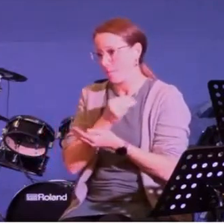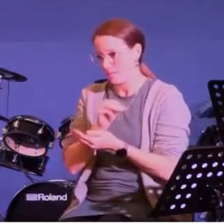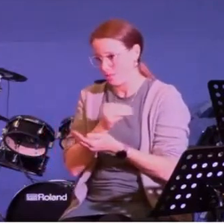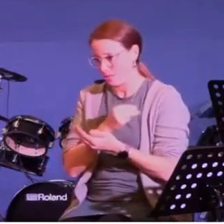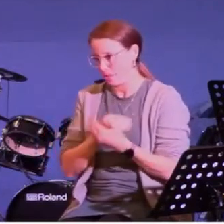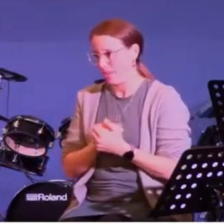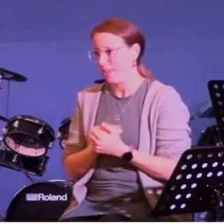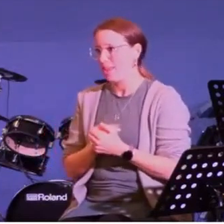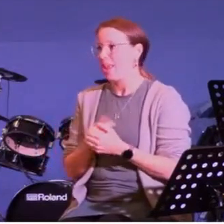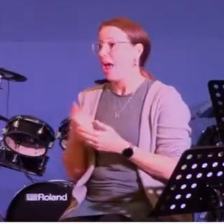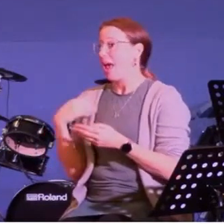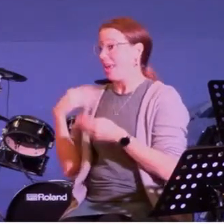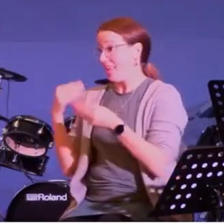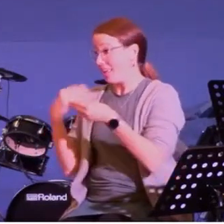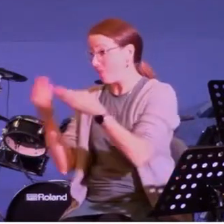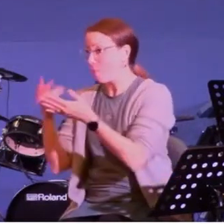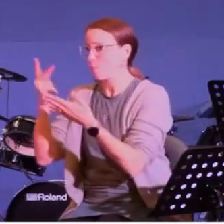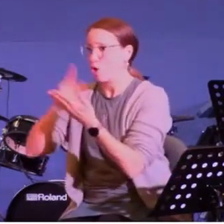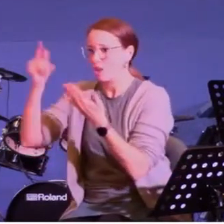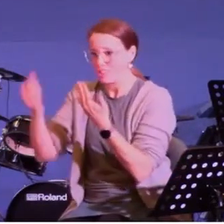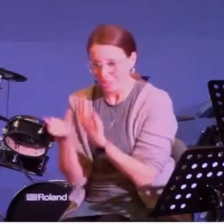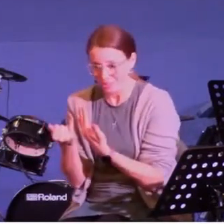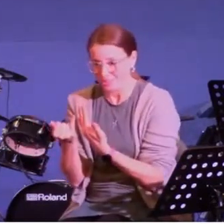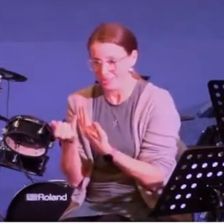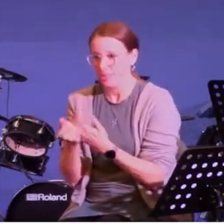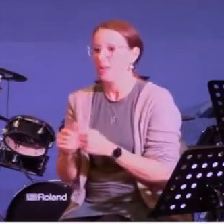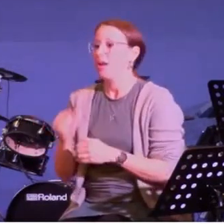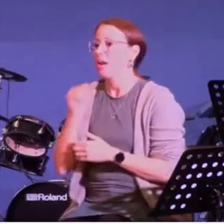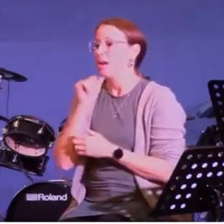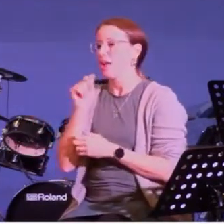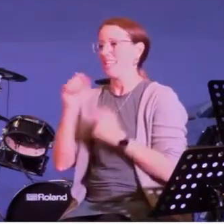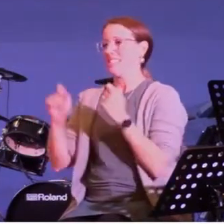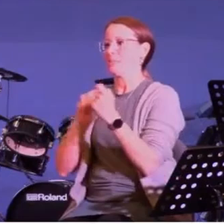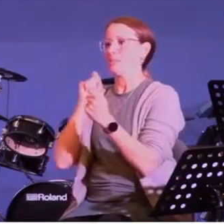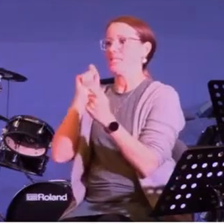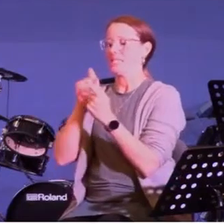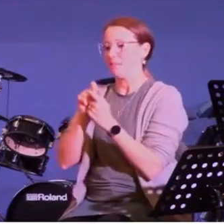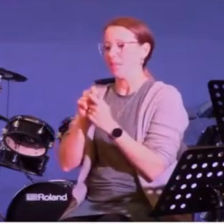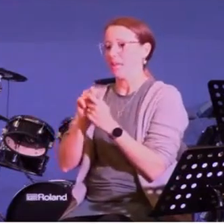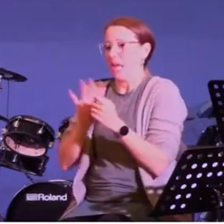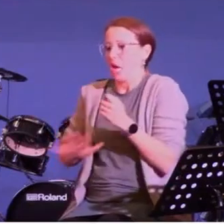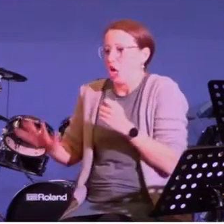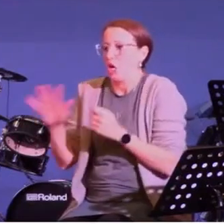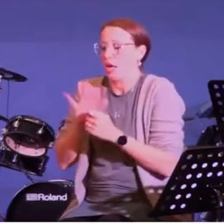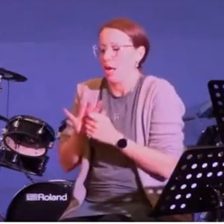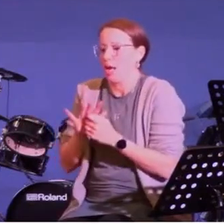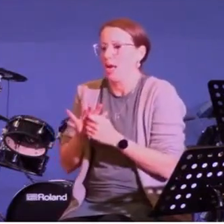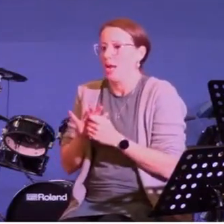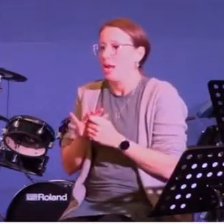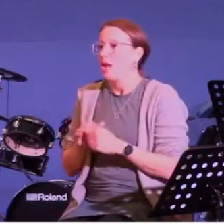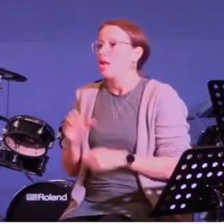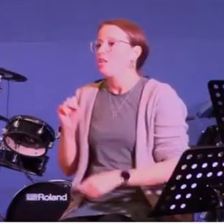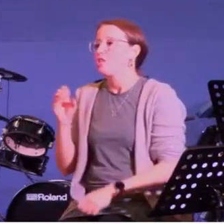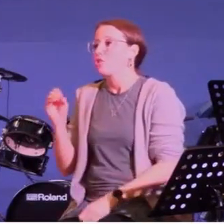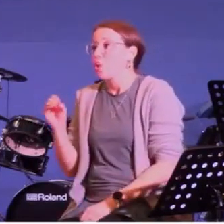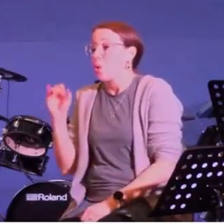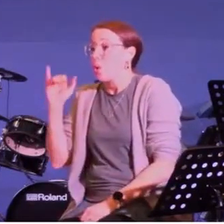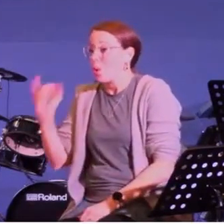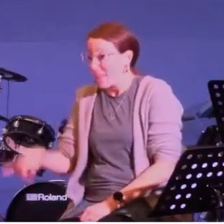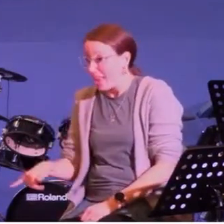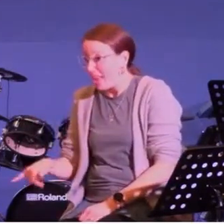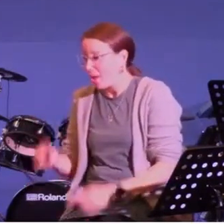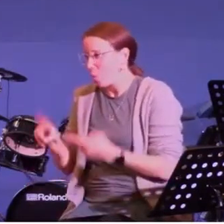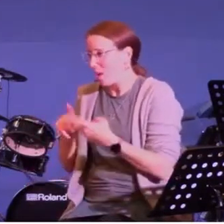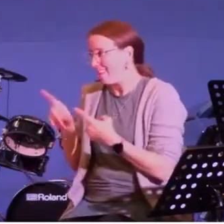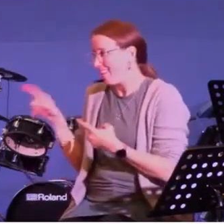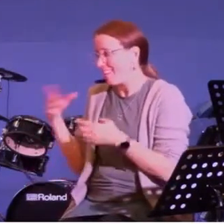projects more than you're responsible for this area. And that's been intentional so that his exit, we're not